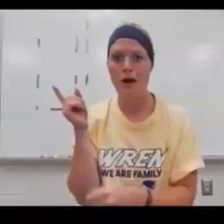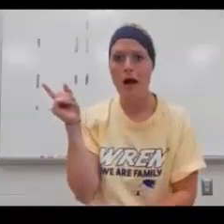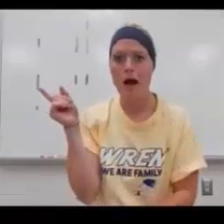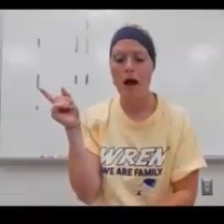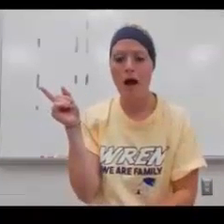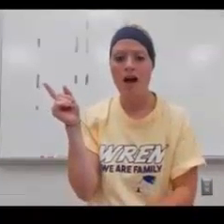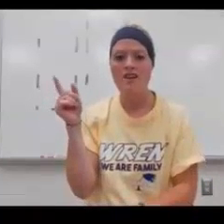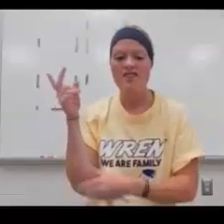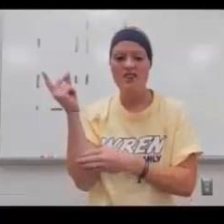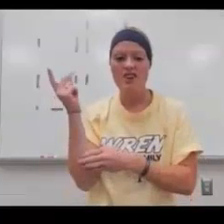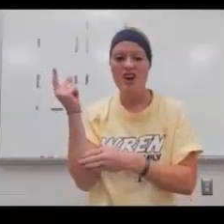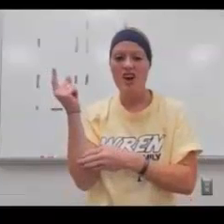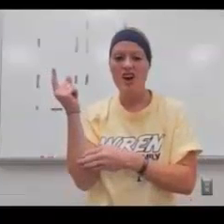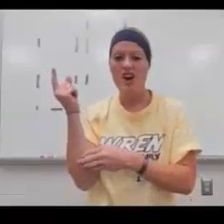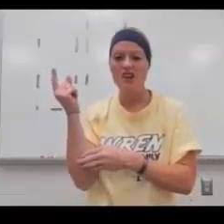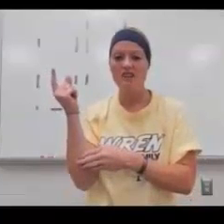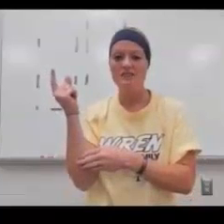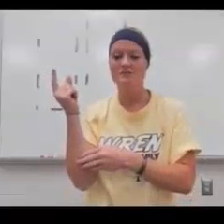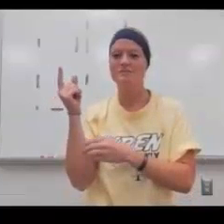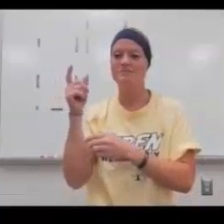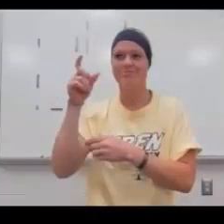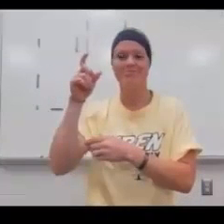Oh, what is this dog doing?